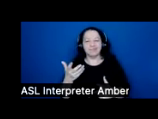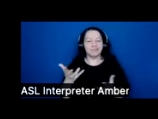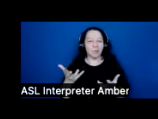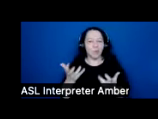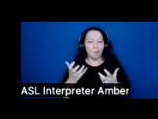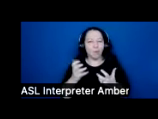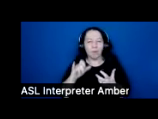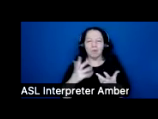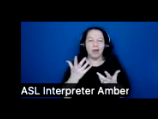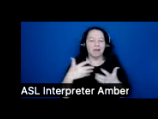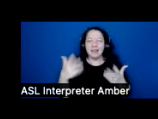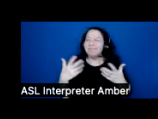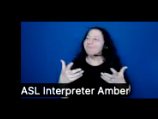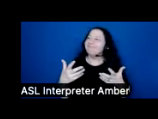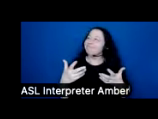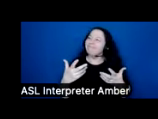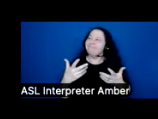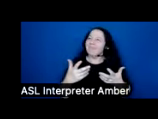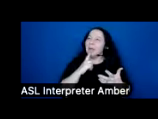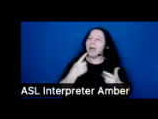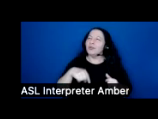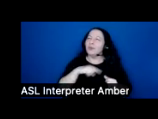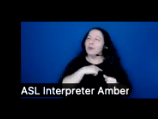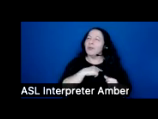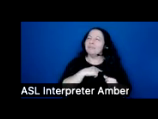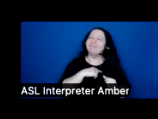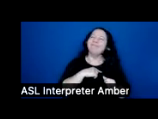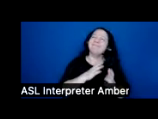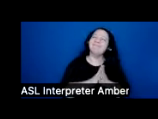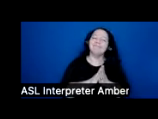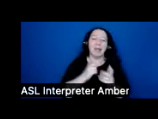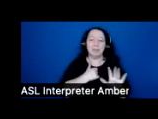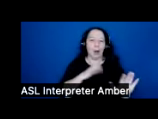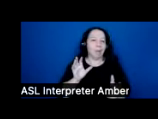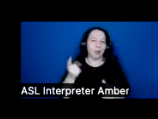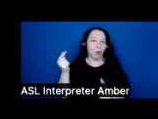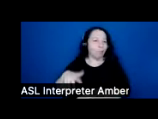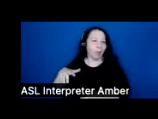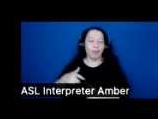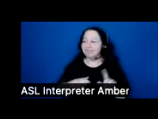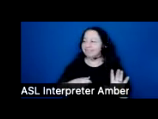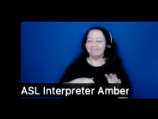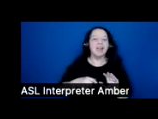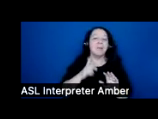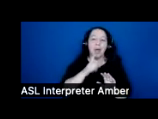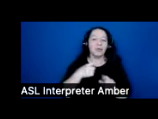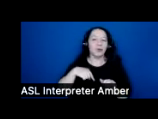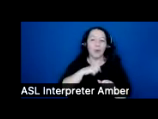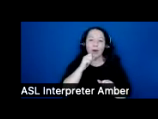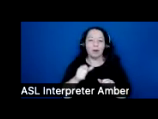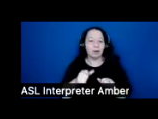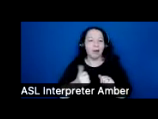making sure that we are being, so sorry, my dog, making sure that we aren't run